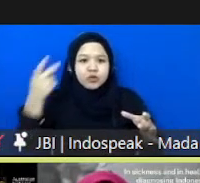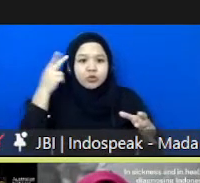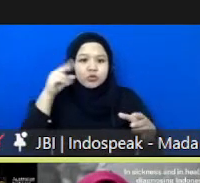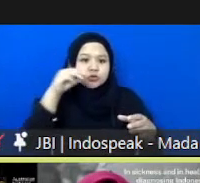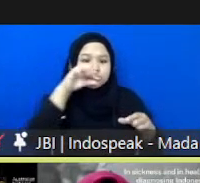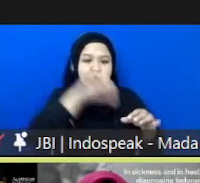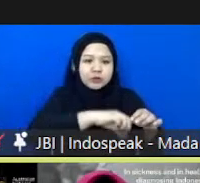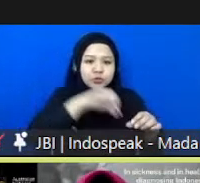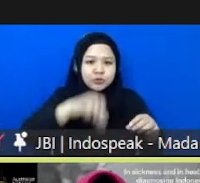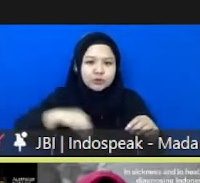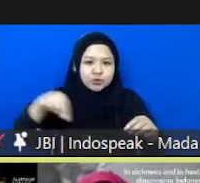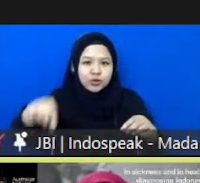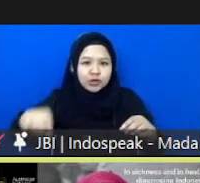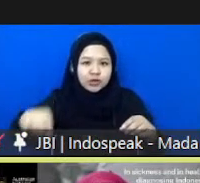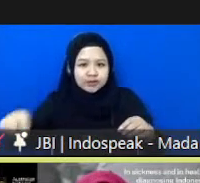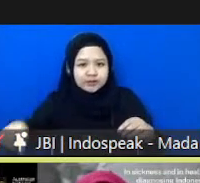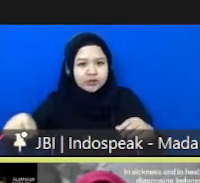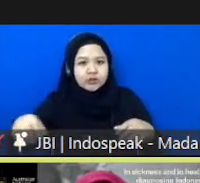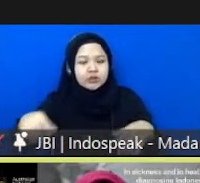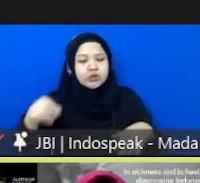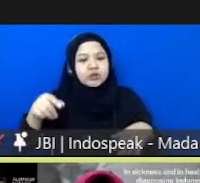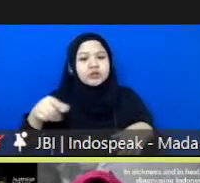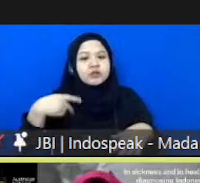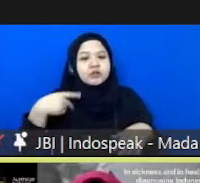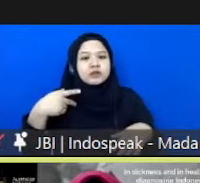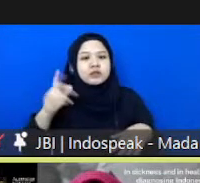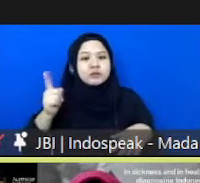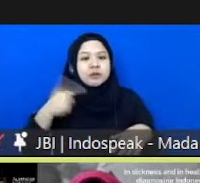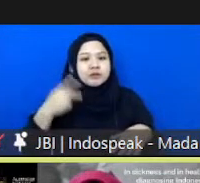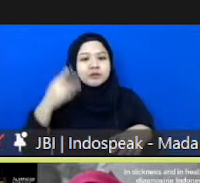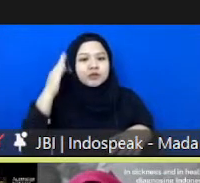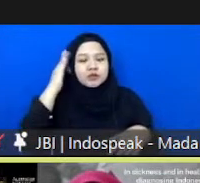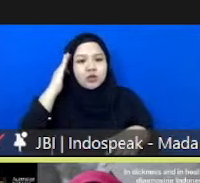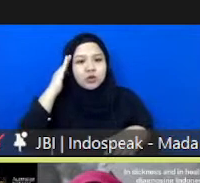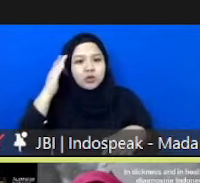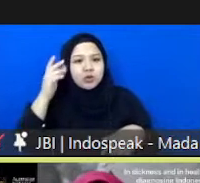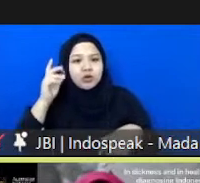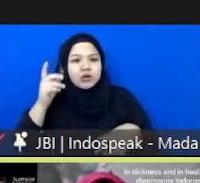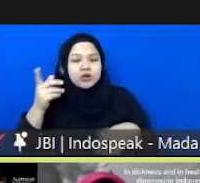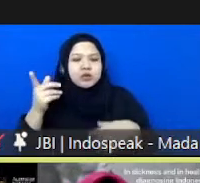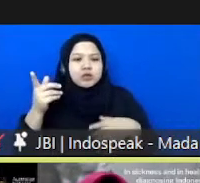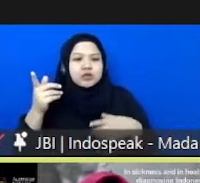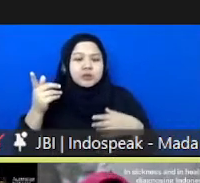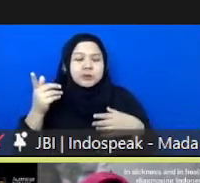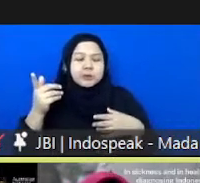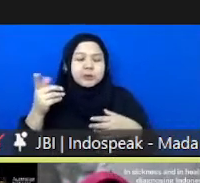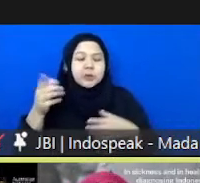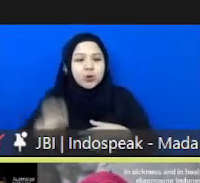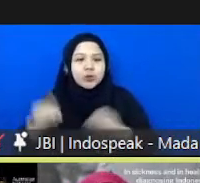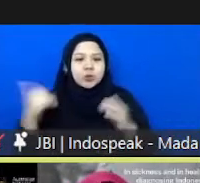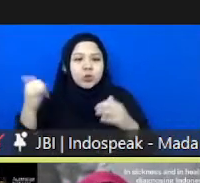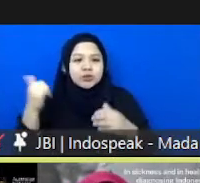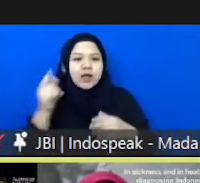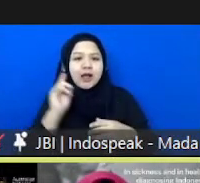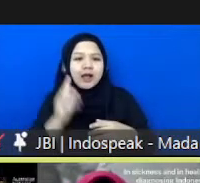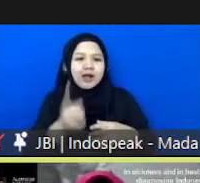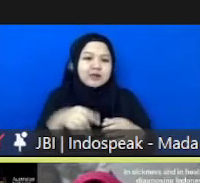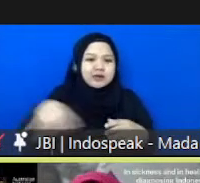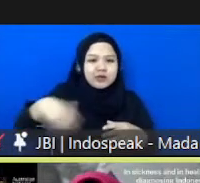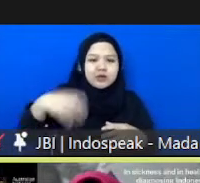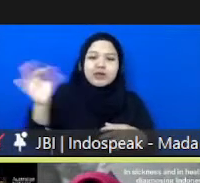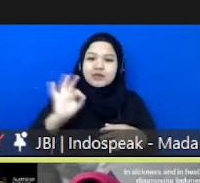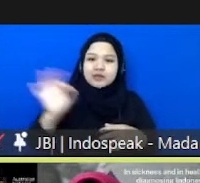fortnightly in all areas of Yogyakarta except health facilities. with certainly prior approval